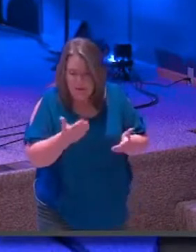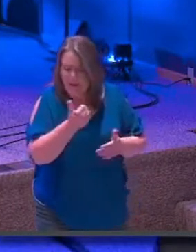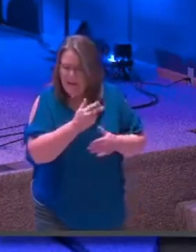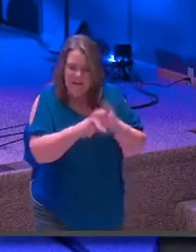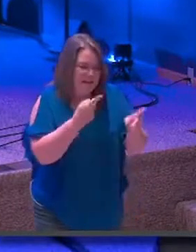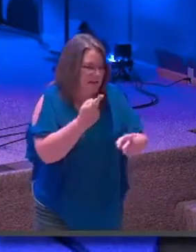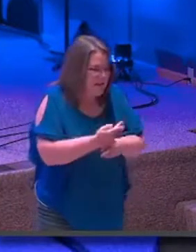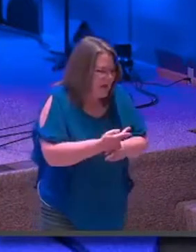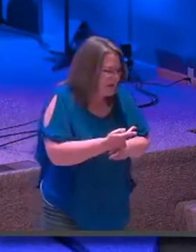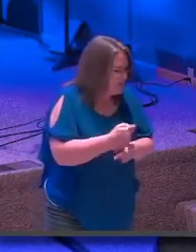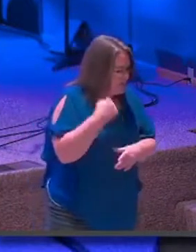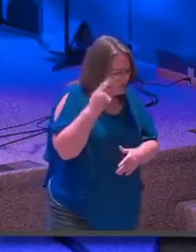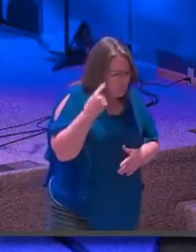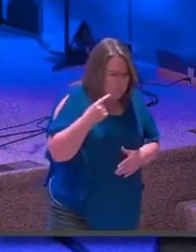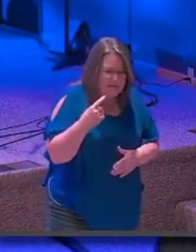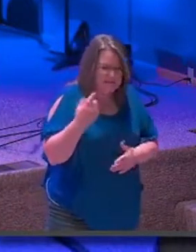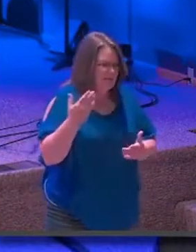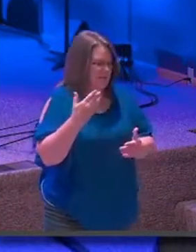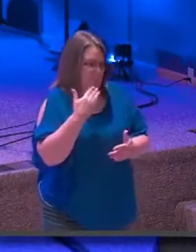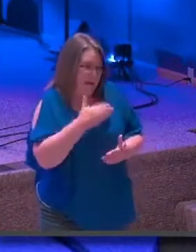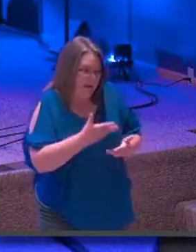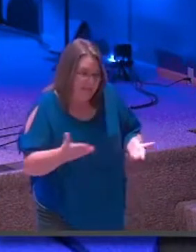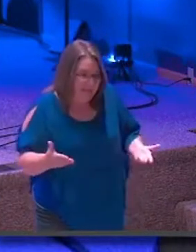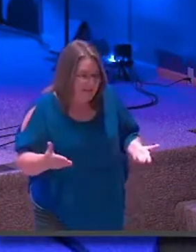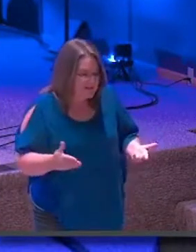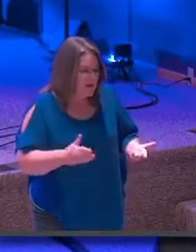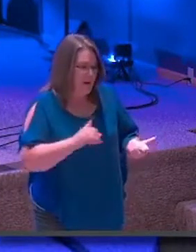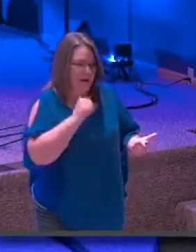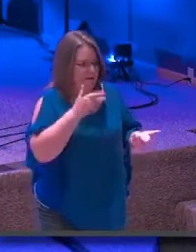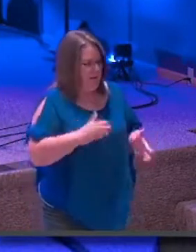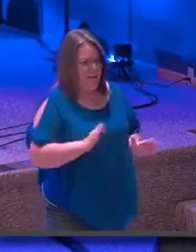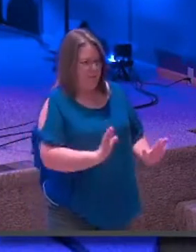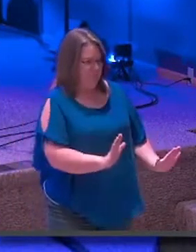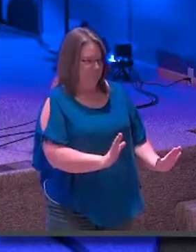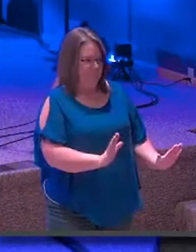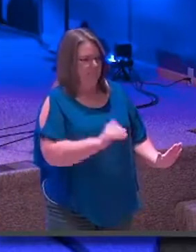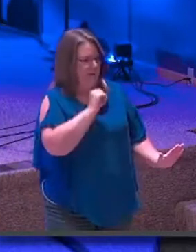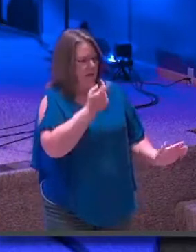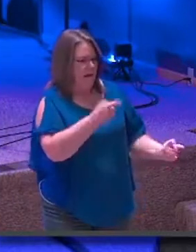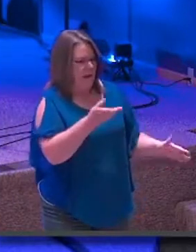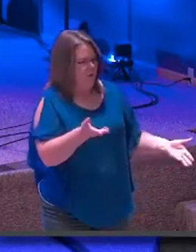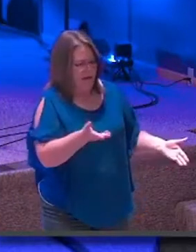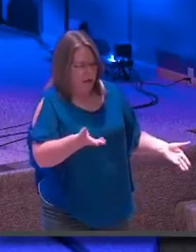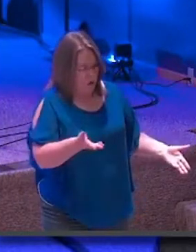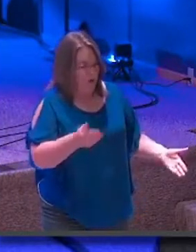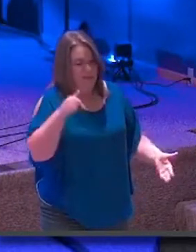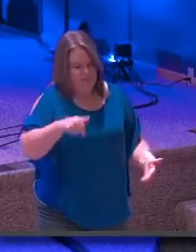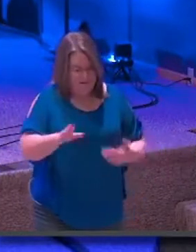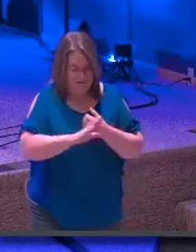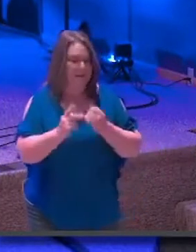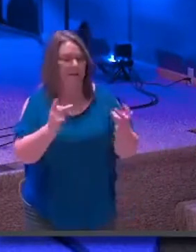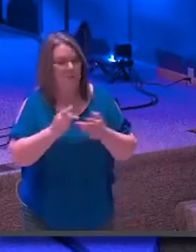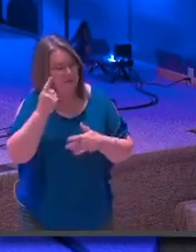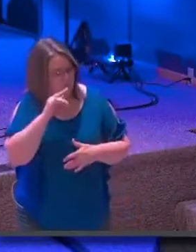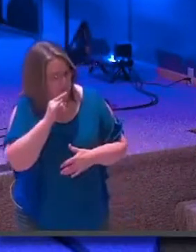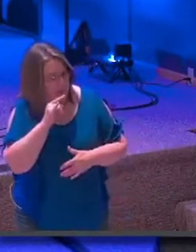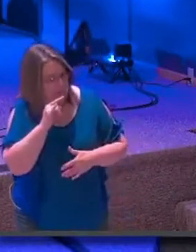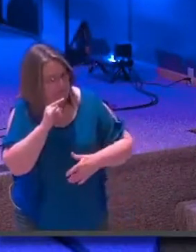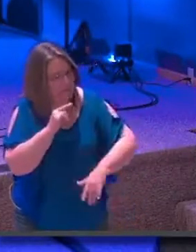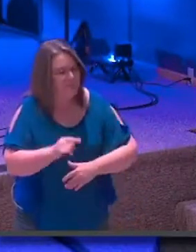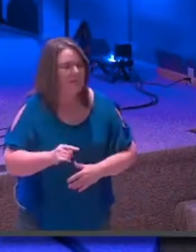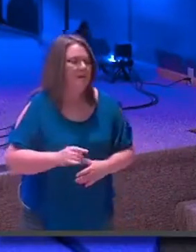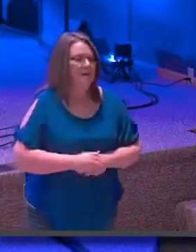nonsense, any kind of sketchy stuff, not going to even bother with it. It's not going to happen. This is going to be a safe place for kids. That's not actually one of